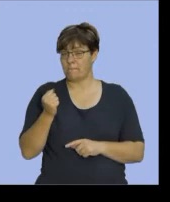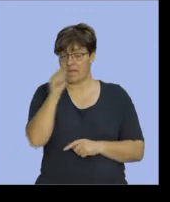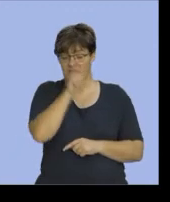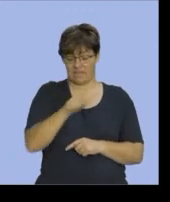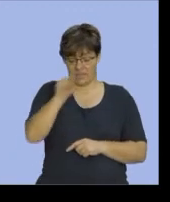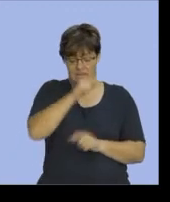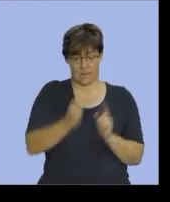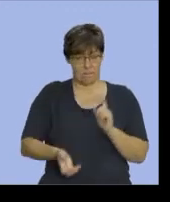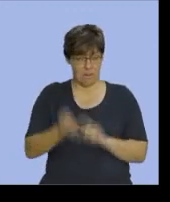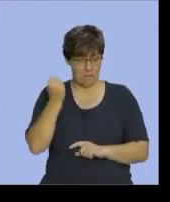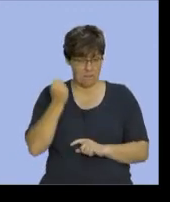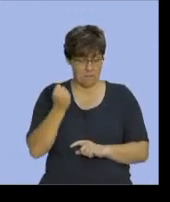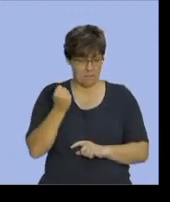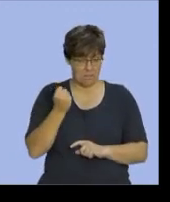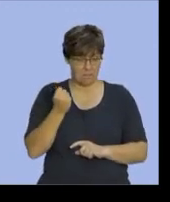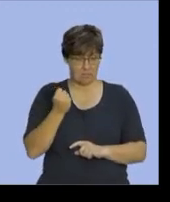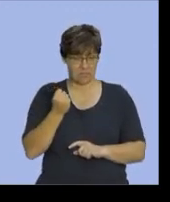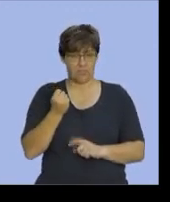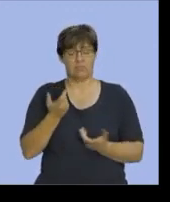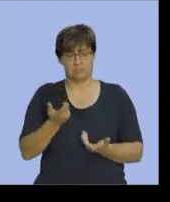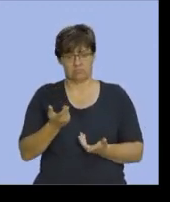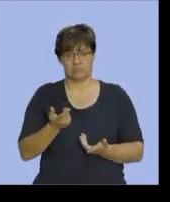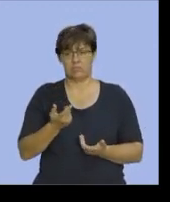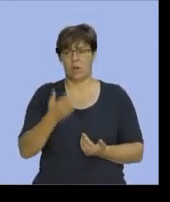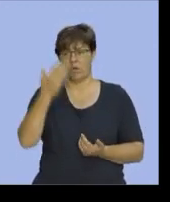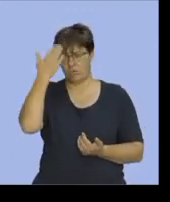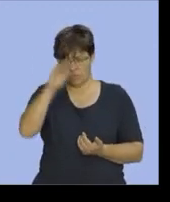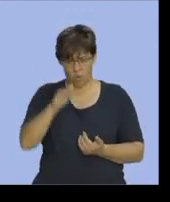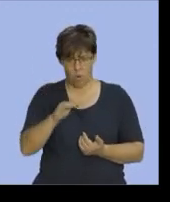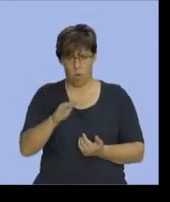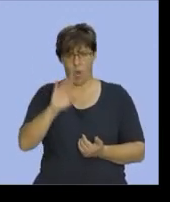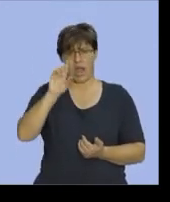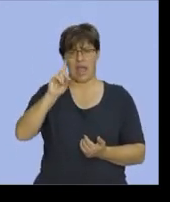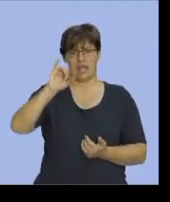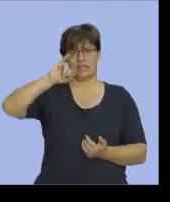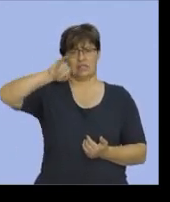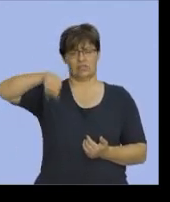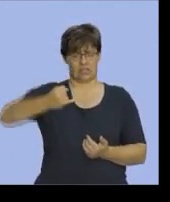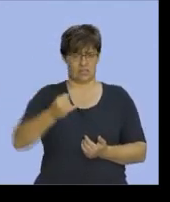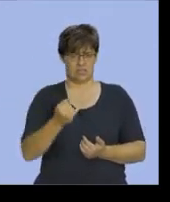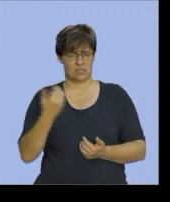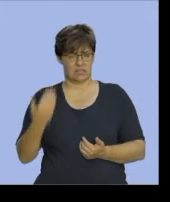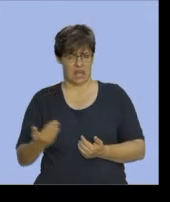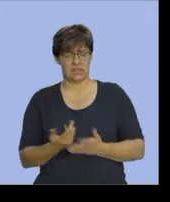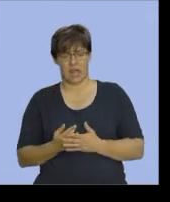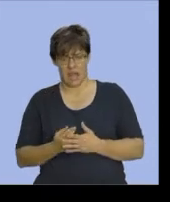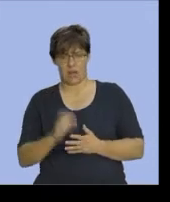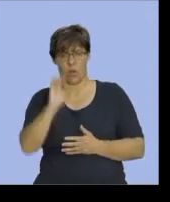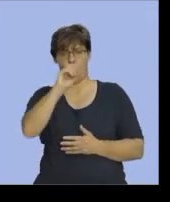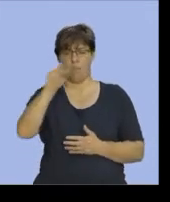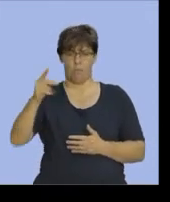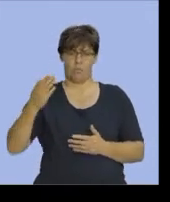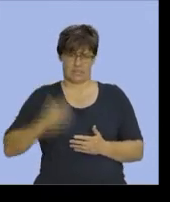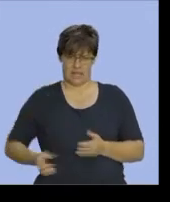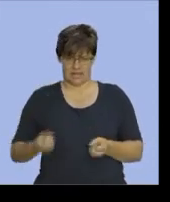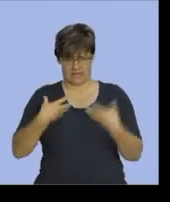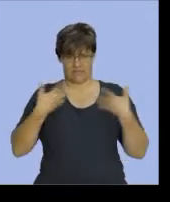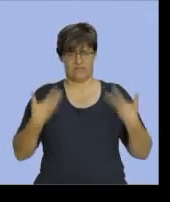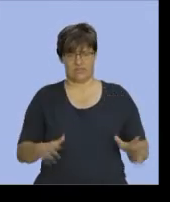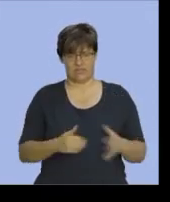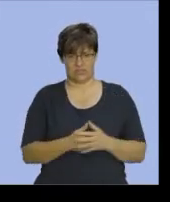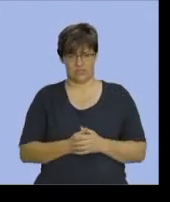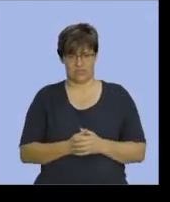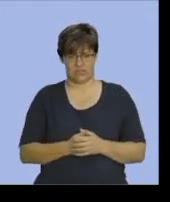to find the angle theta, right, and I'm given the adjacent side and the opposite